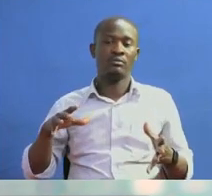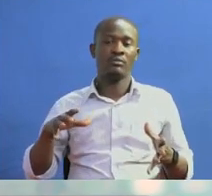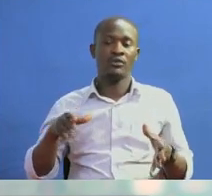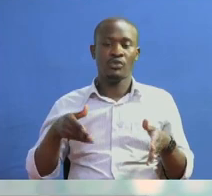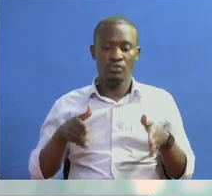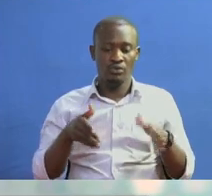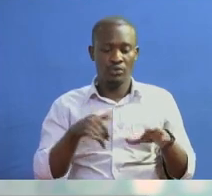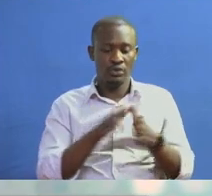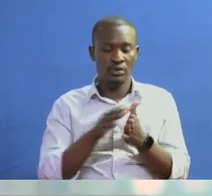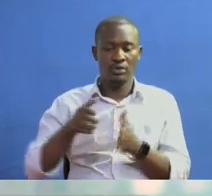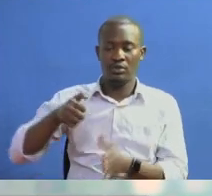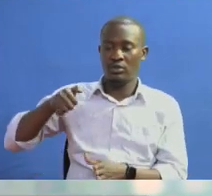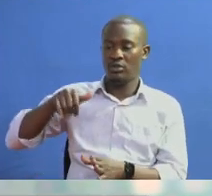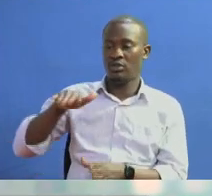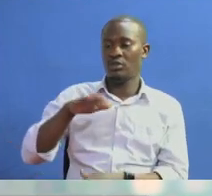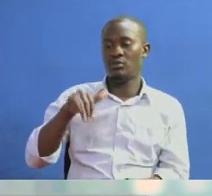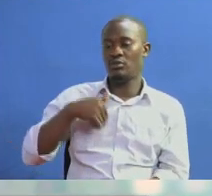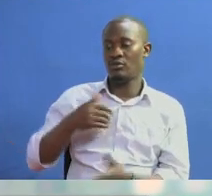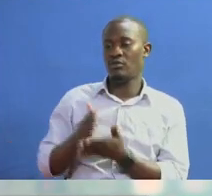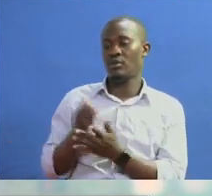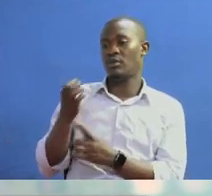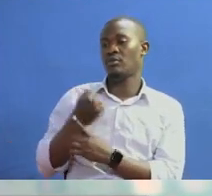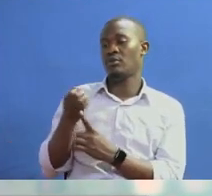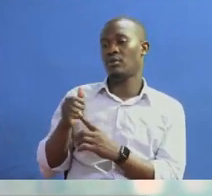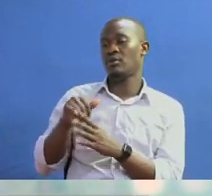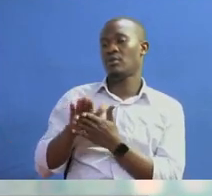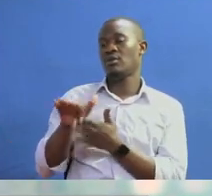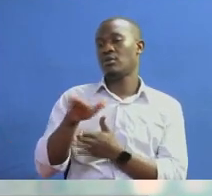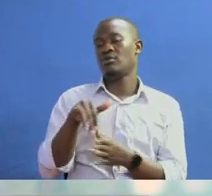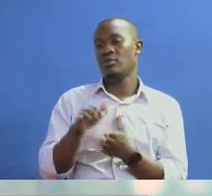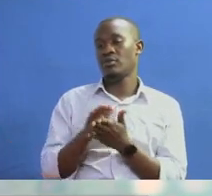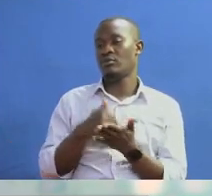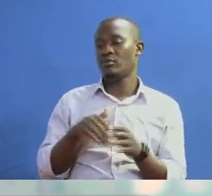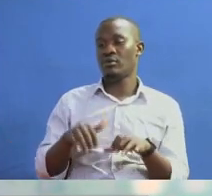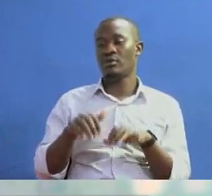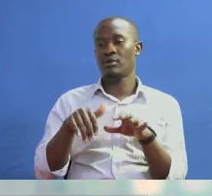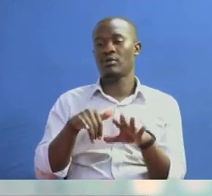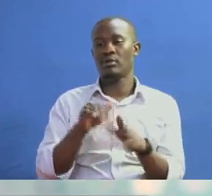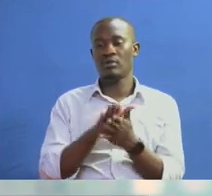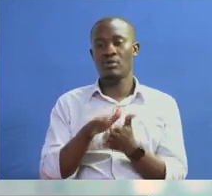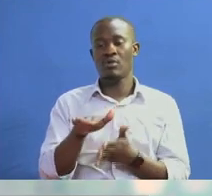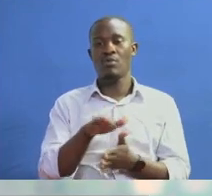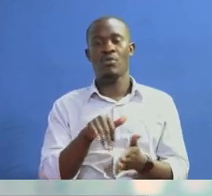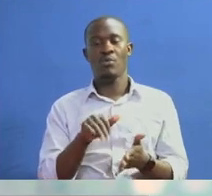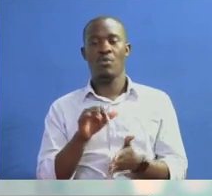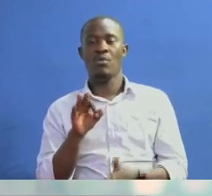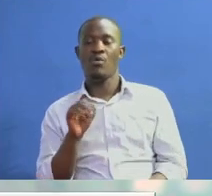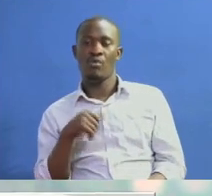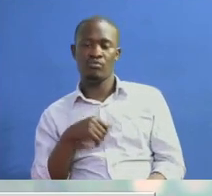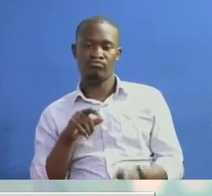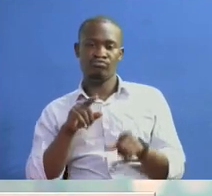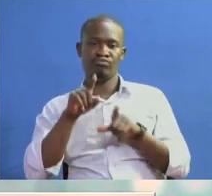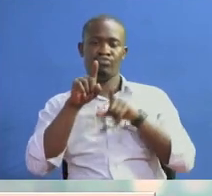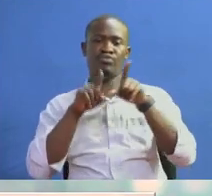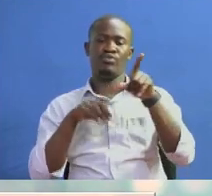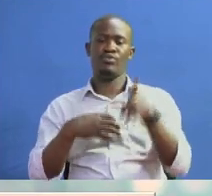in this budget, mm-hmm. in the space of environment, in the space of agriculture, mm-hmm. in the space of tourism, as